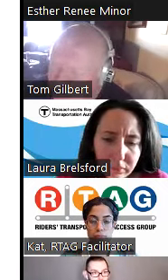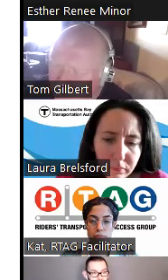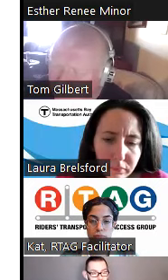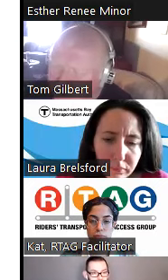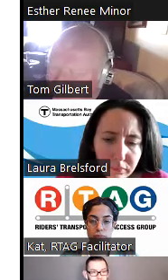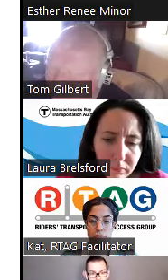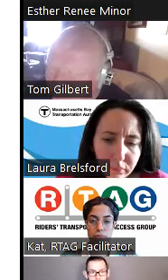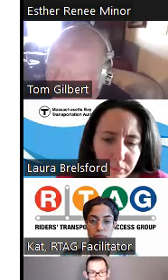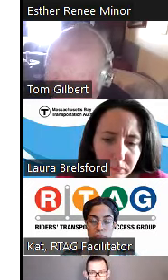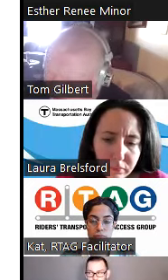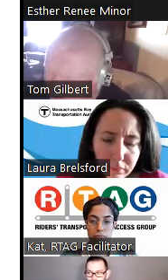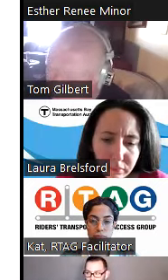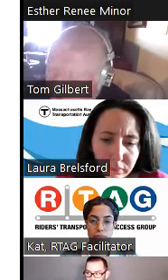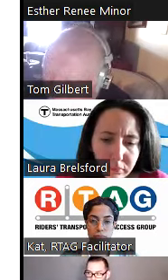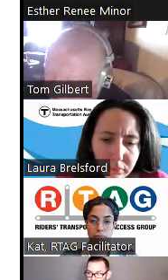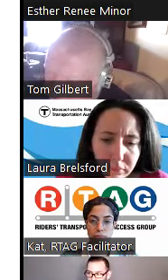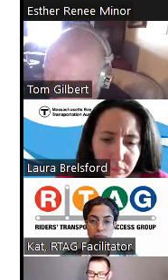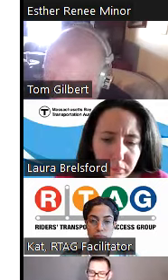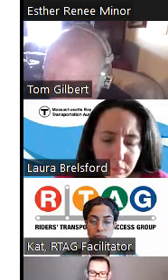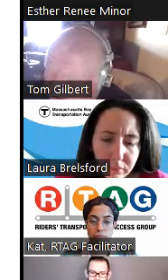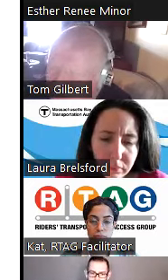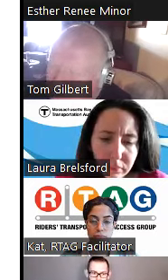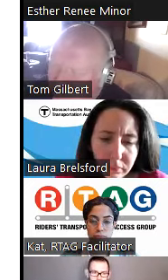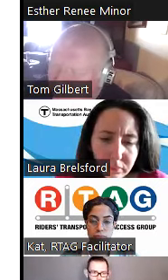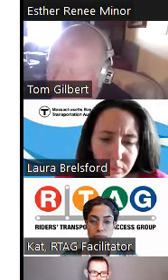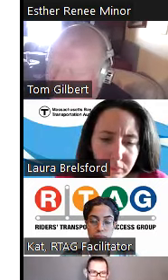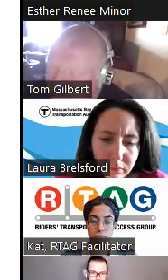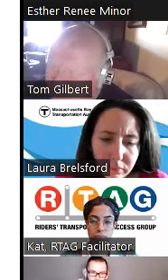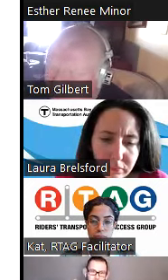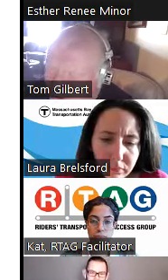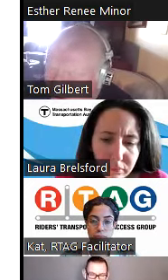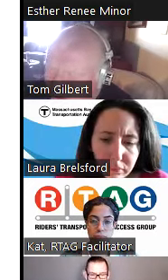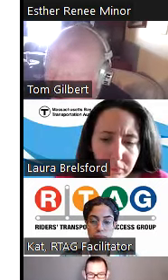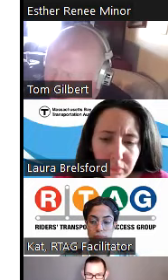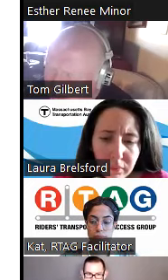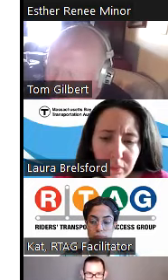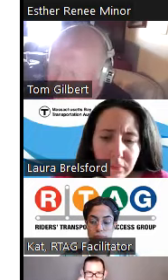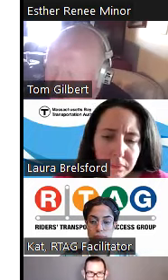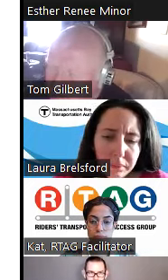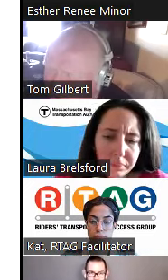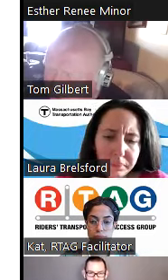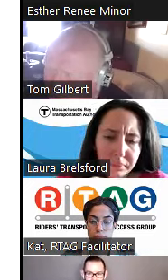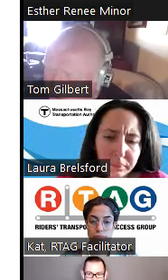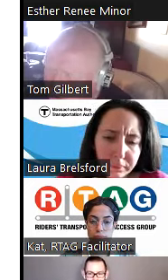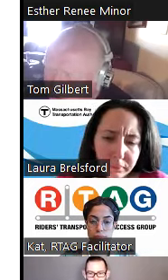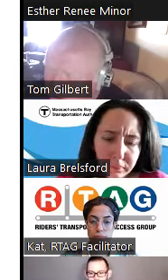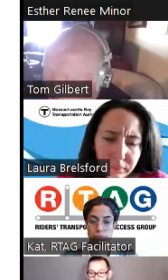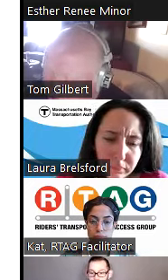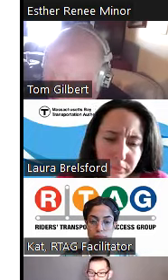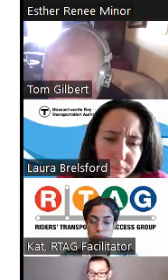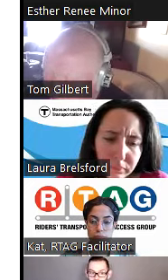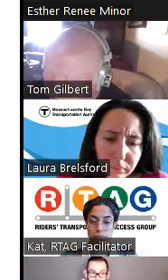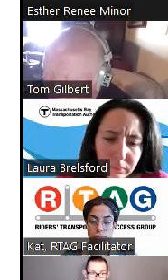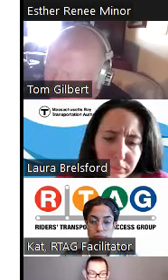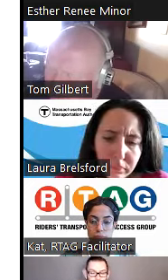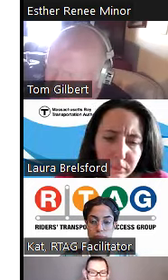seems to be the most accurate one there. And so we know it's going to arrive. And the way we know that's in the station anyway are the air compressors and the sound